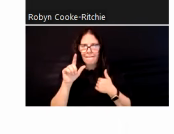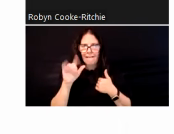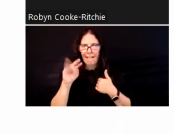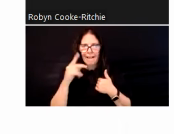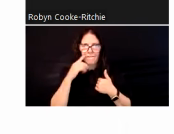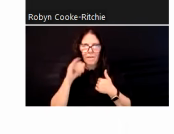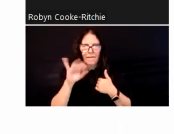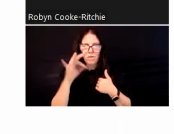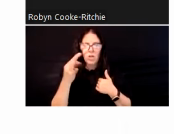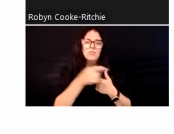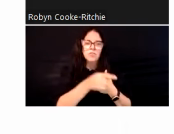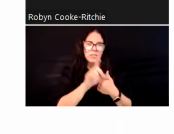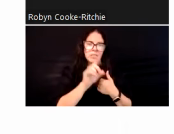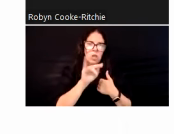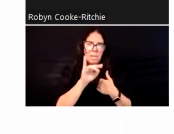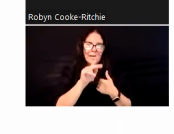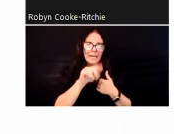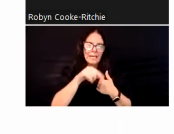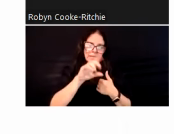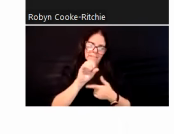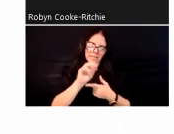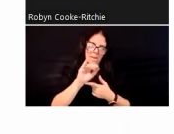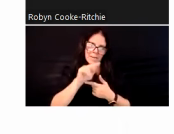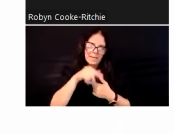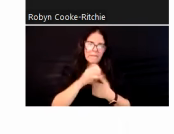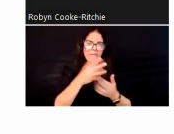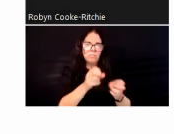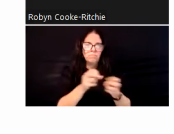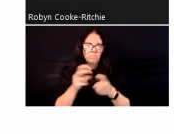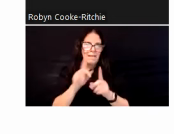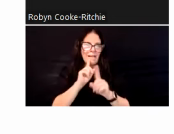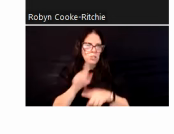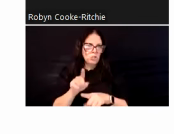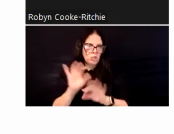Oh, and Dominique put La Coalition's information in there. Thank you, Dominique.